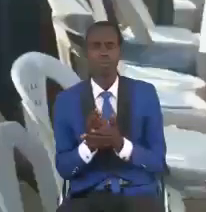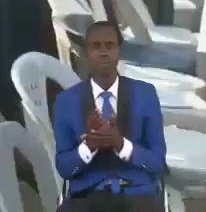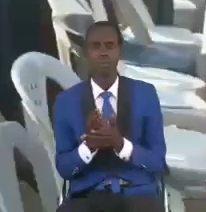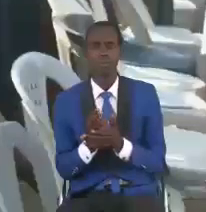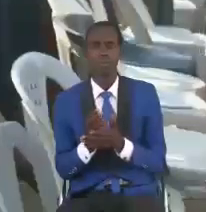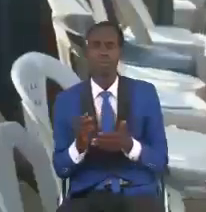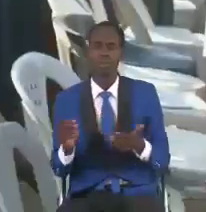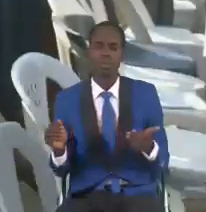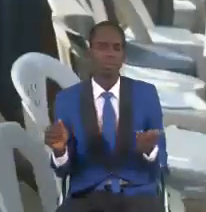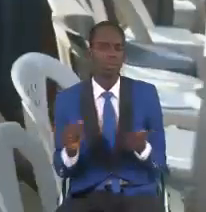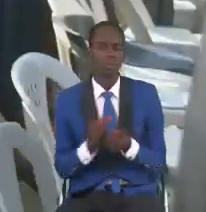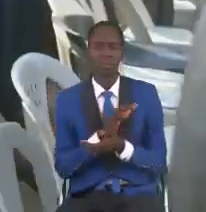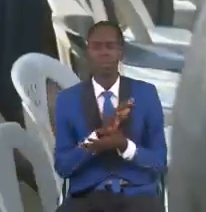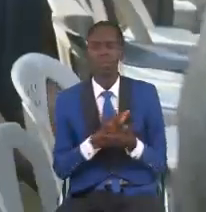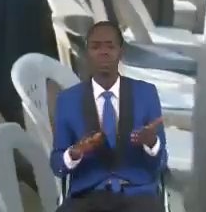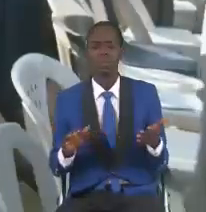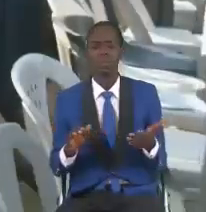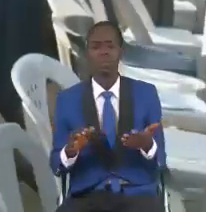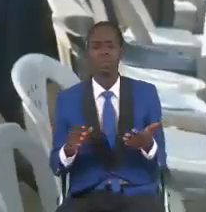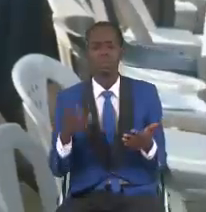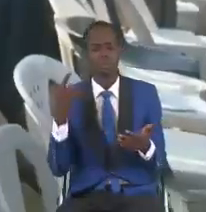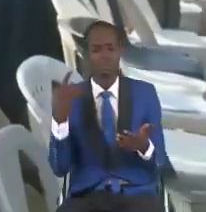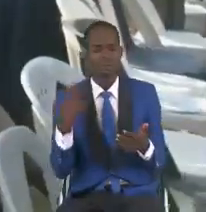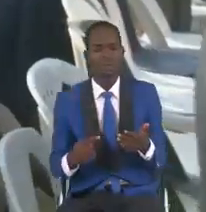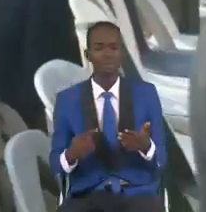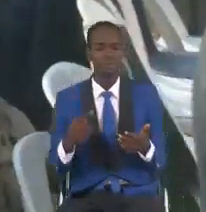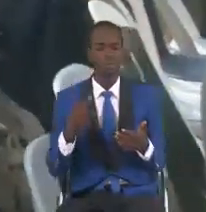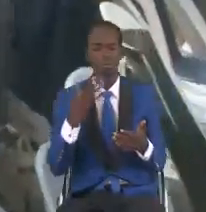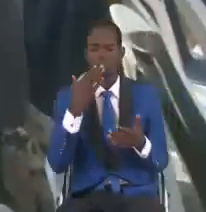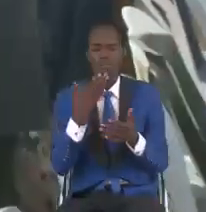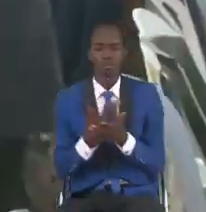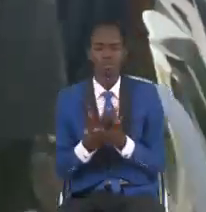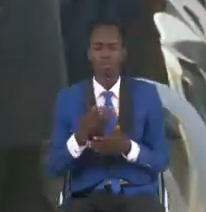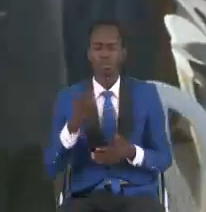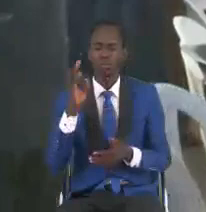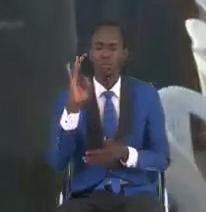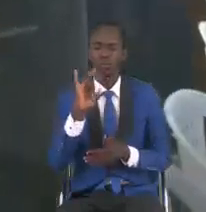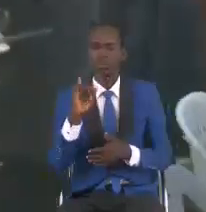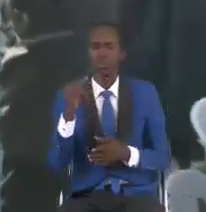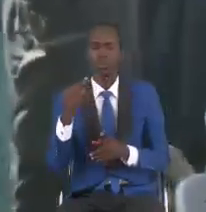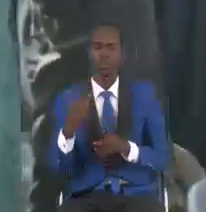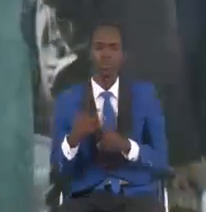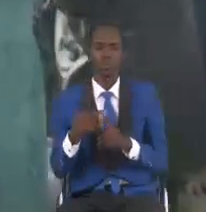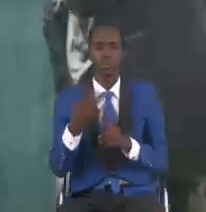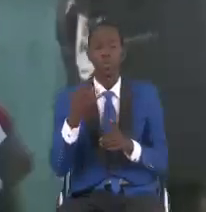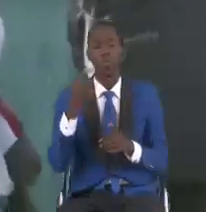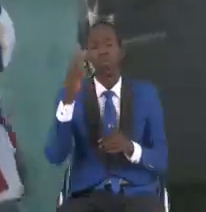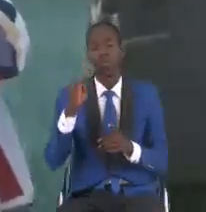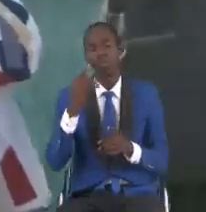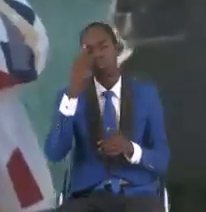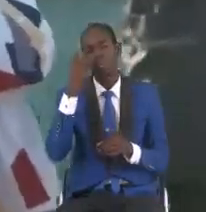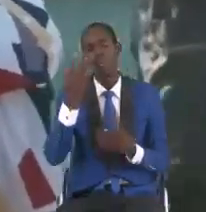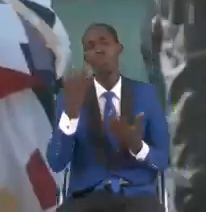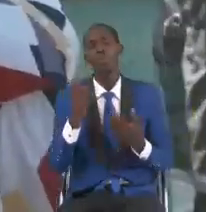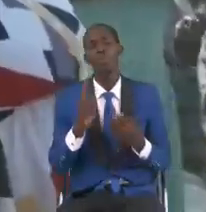destroyed the sound doctrine of the word of God because you are trying to please people,